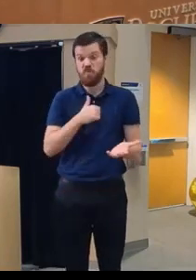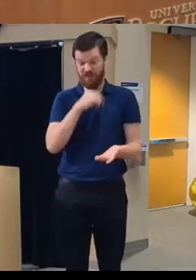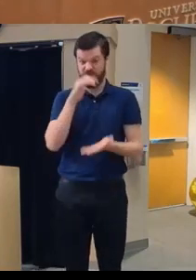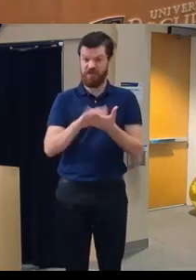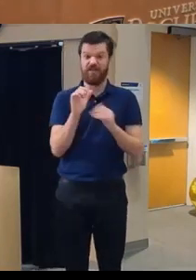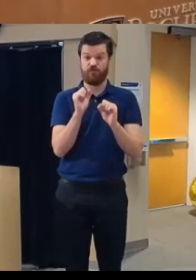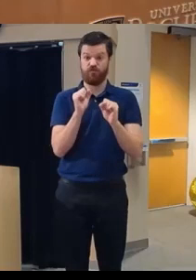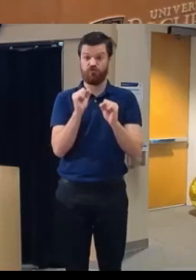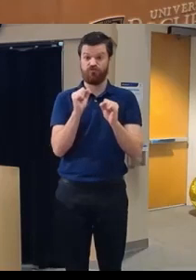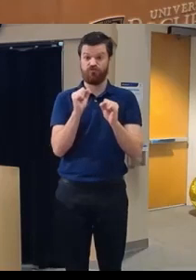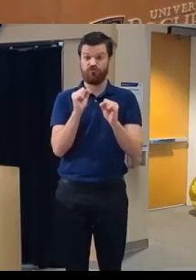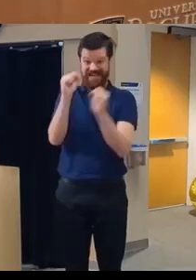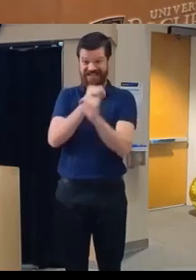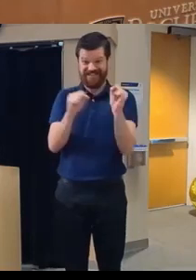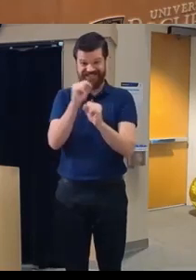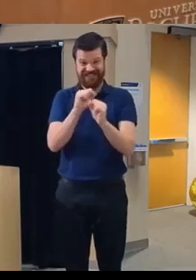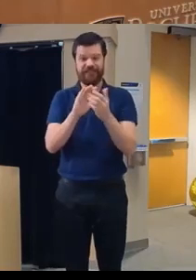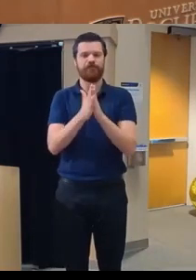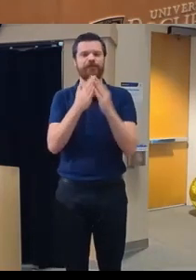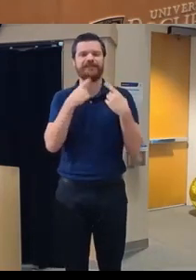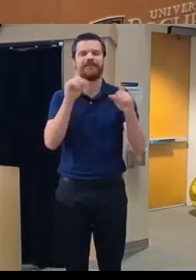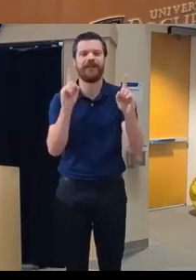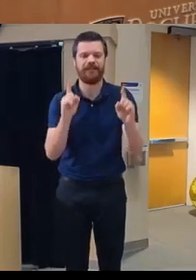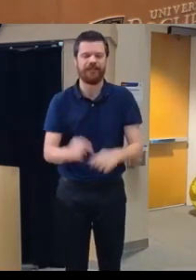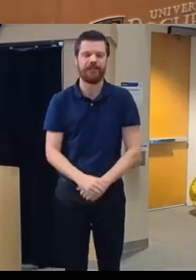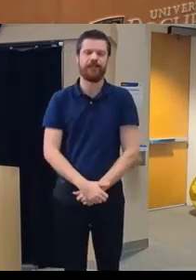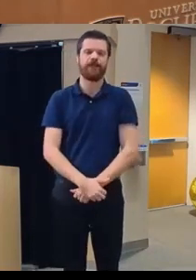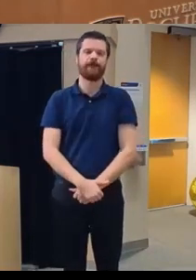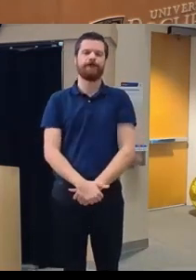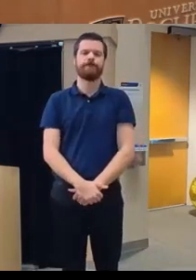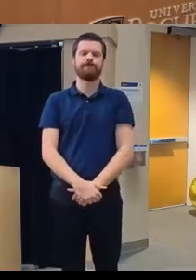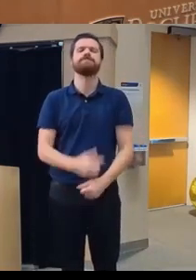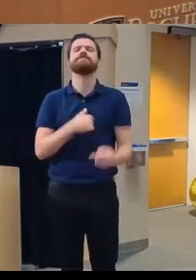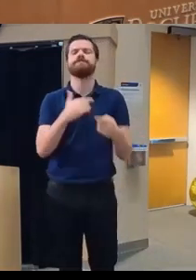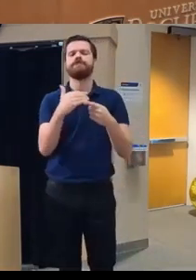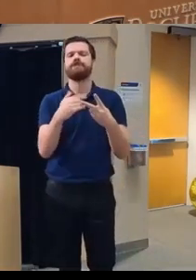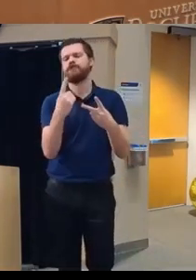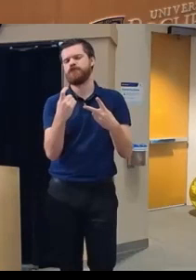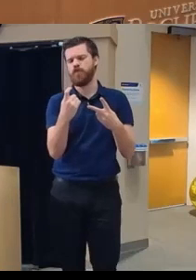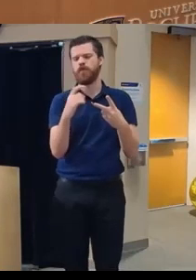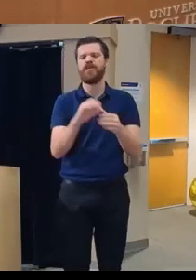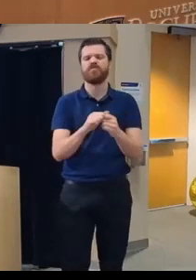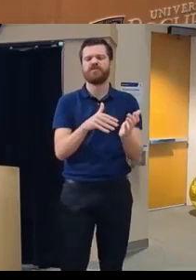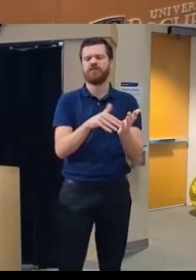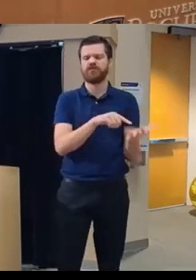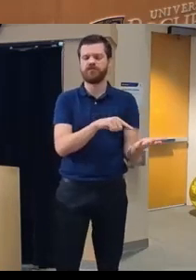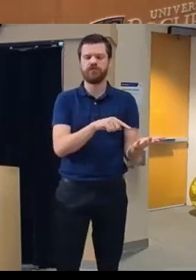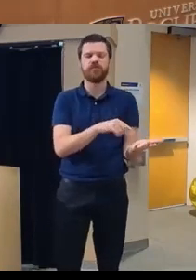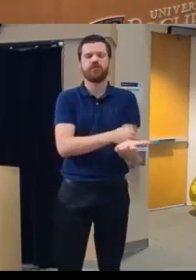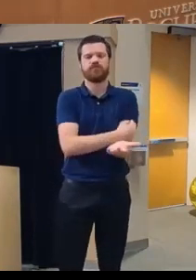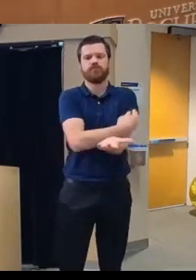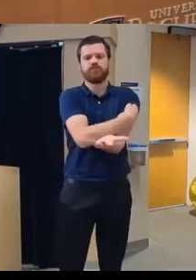in large part why we were able to be successful. And then I'm going to show you one more thing about this study, which is that, and this